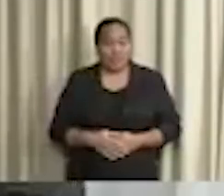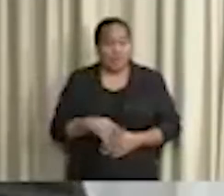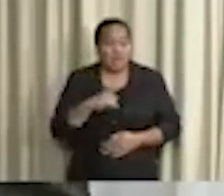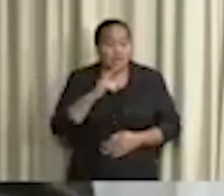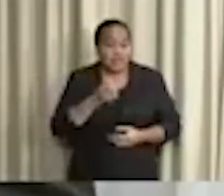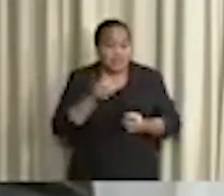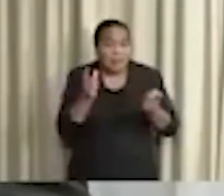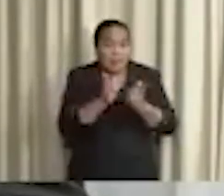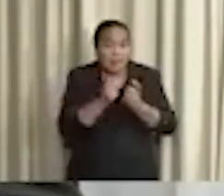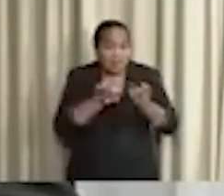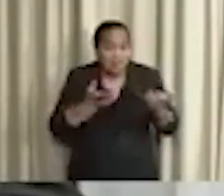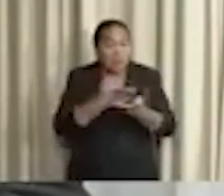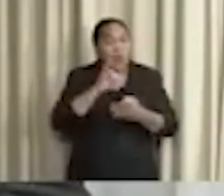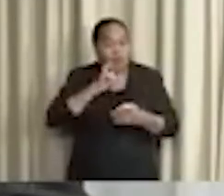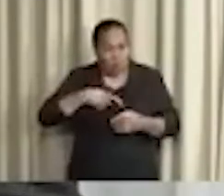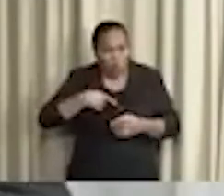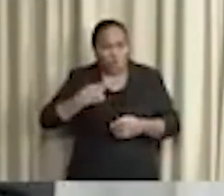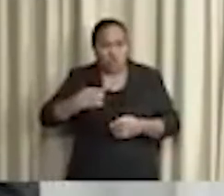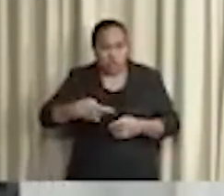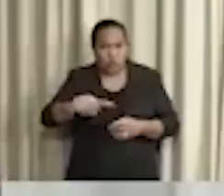briefings will be a regular feature,